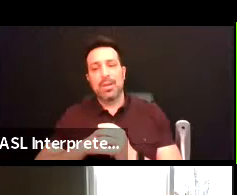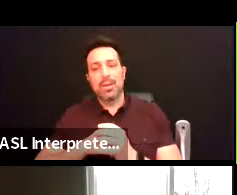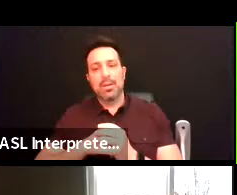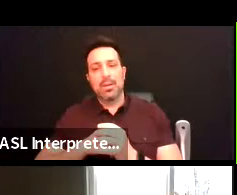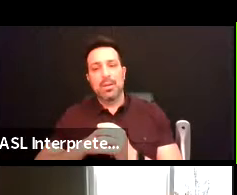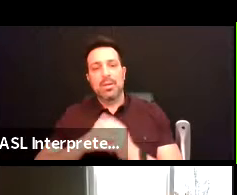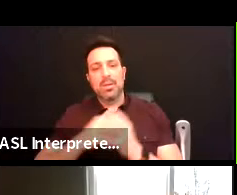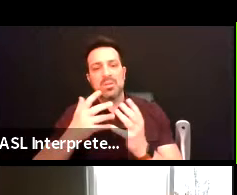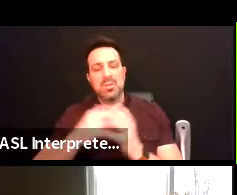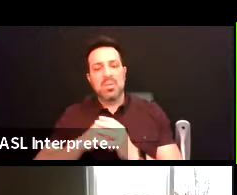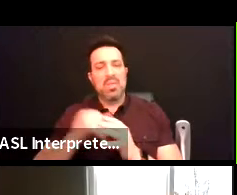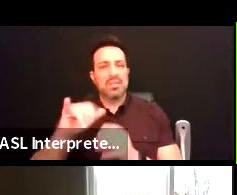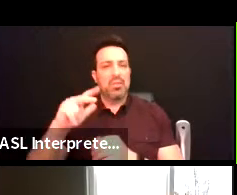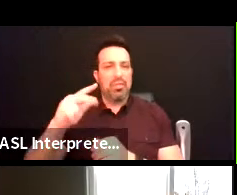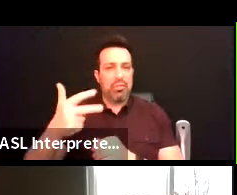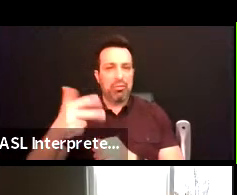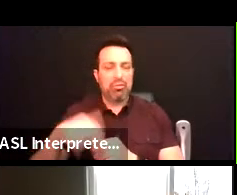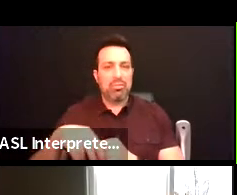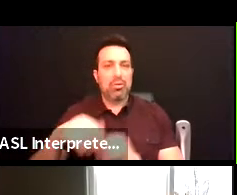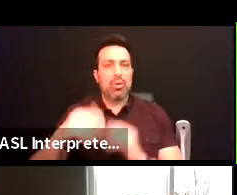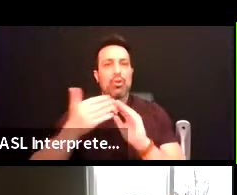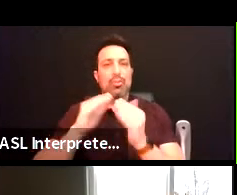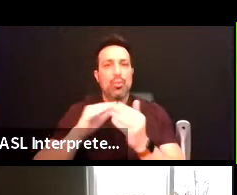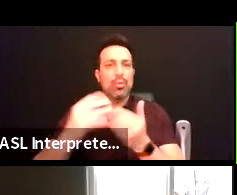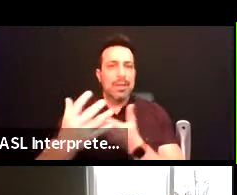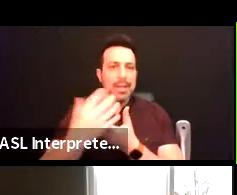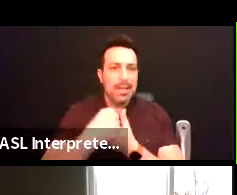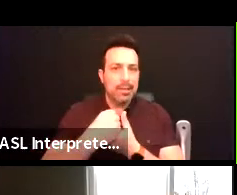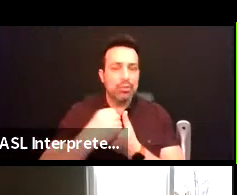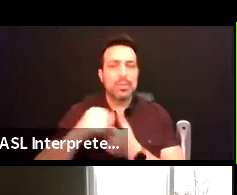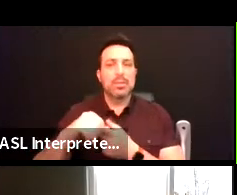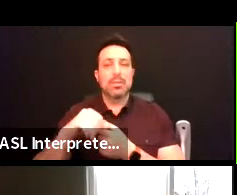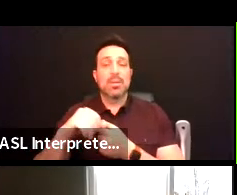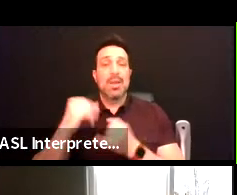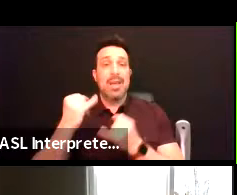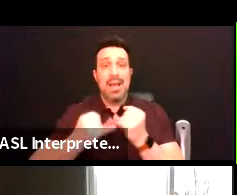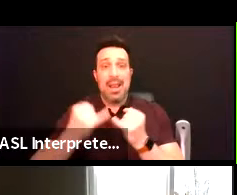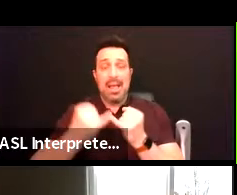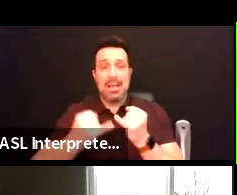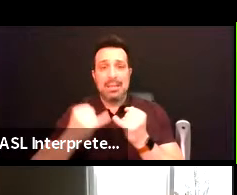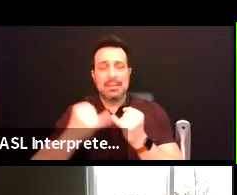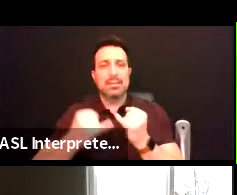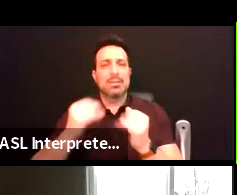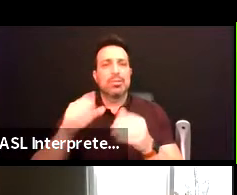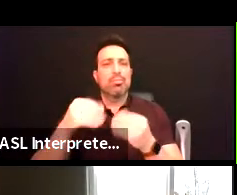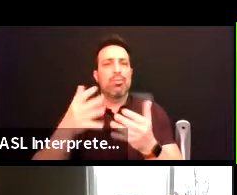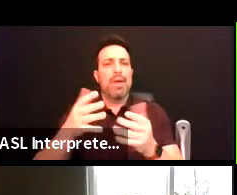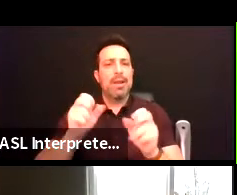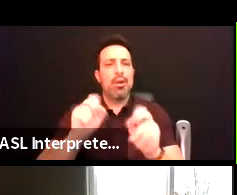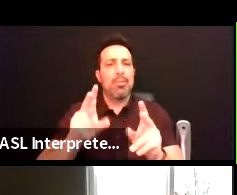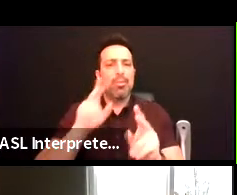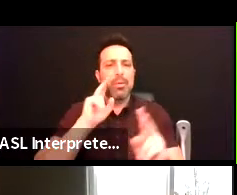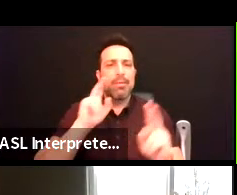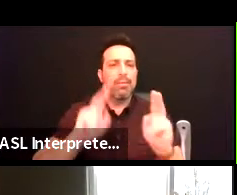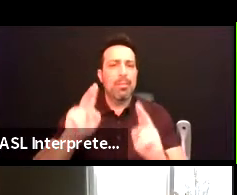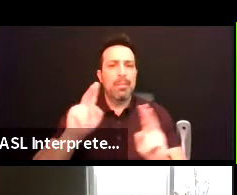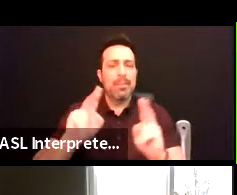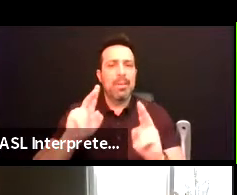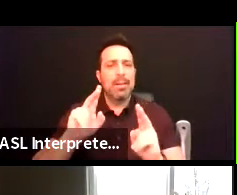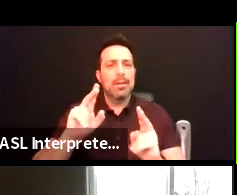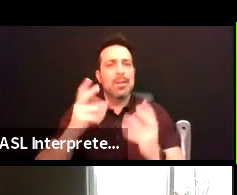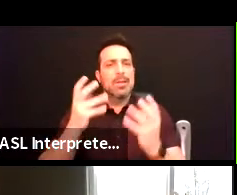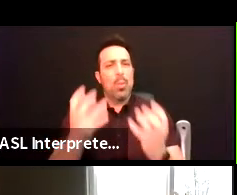And so that's the third one, is that community engagement. And then the last one is really providing opportunities for people